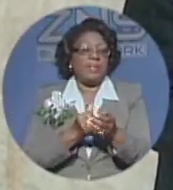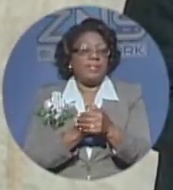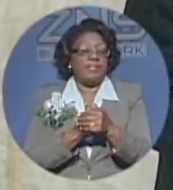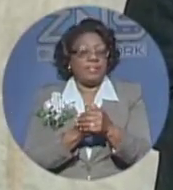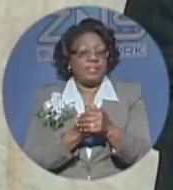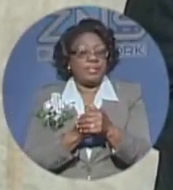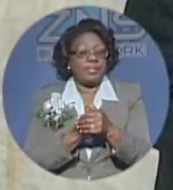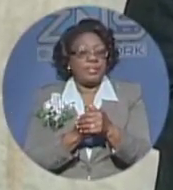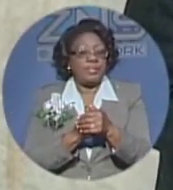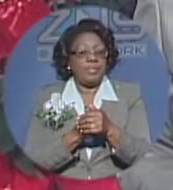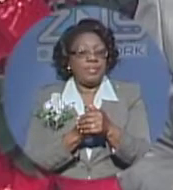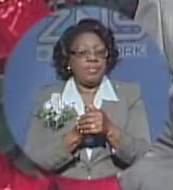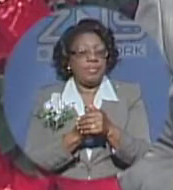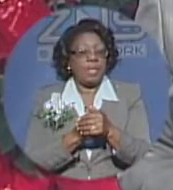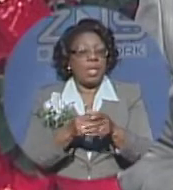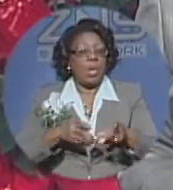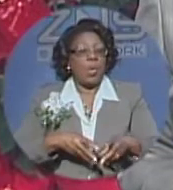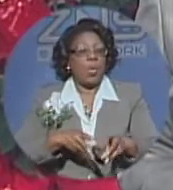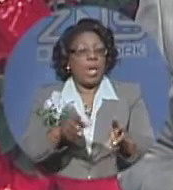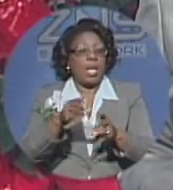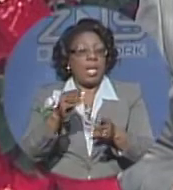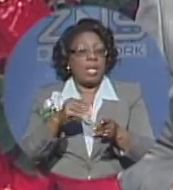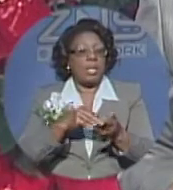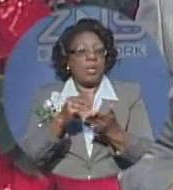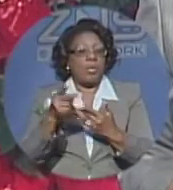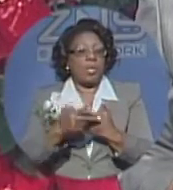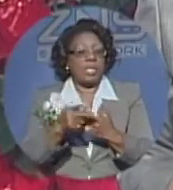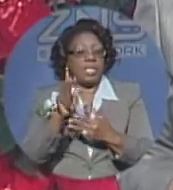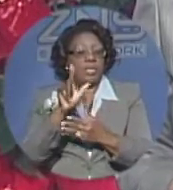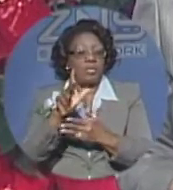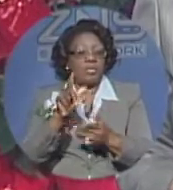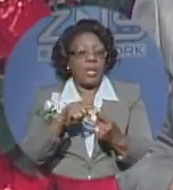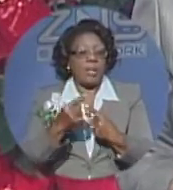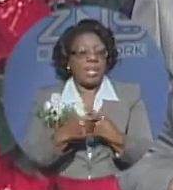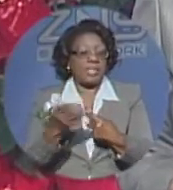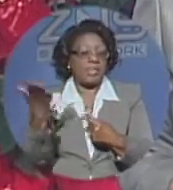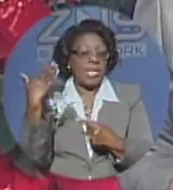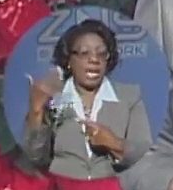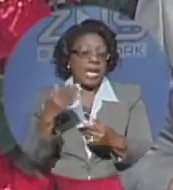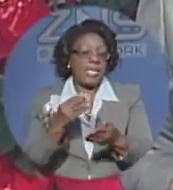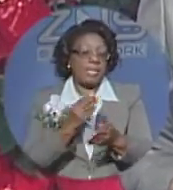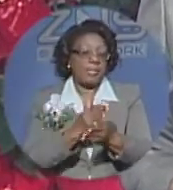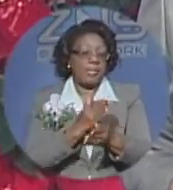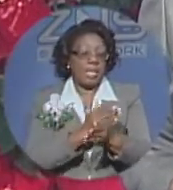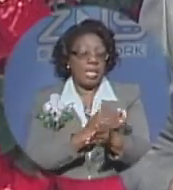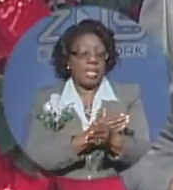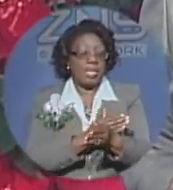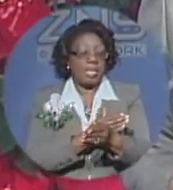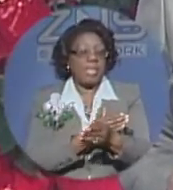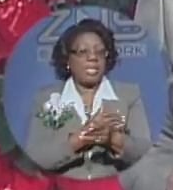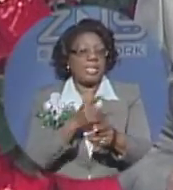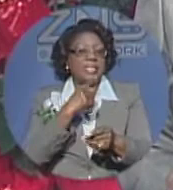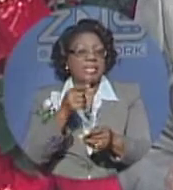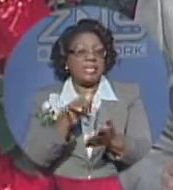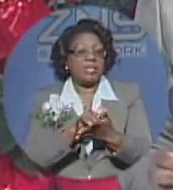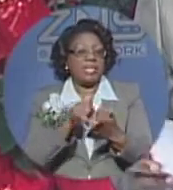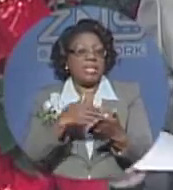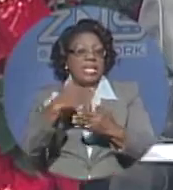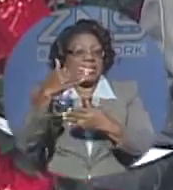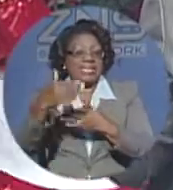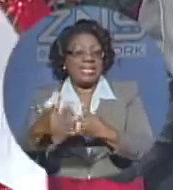ships. Now, while the project is 3 months behind schedule, officials say it has not exceeded its $83